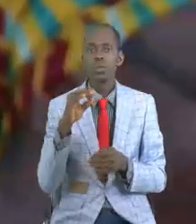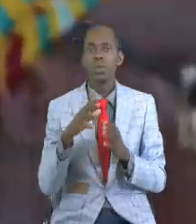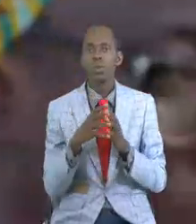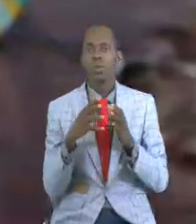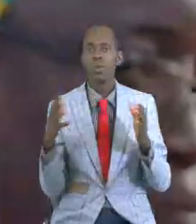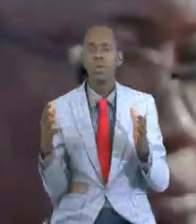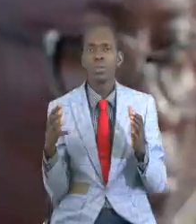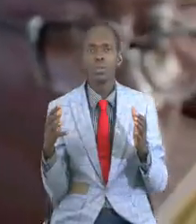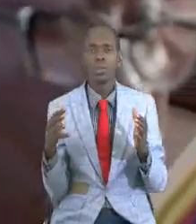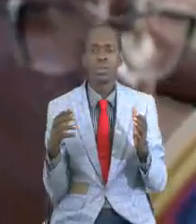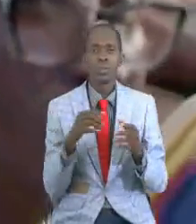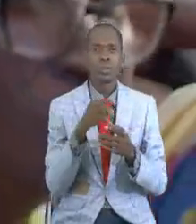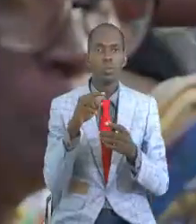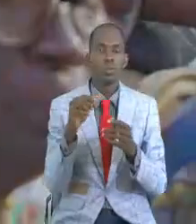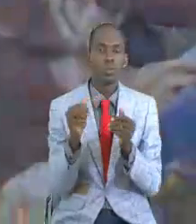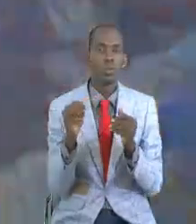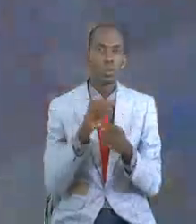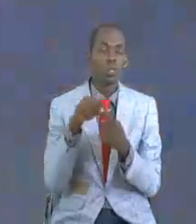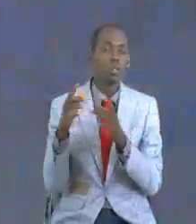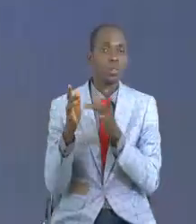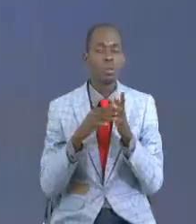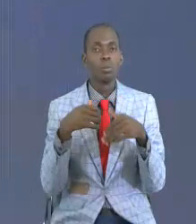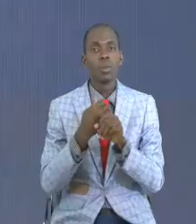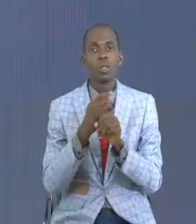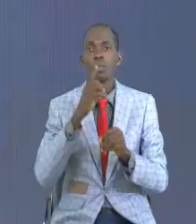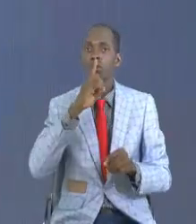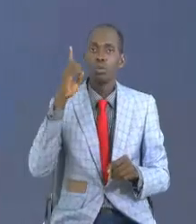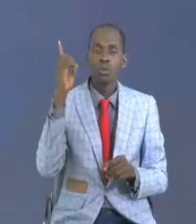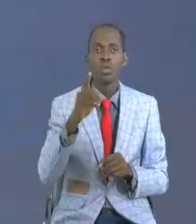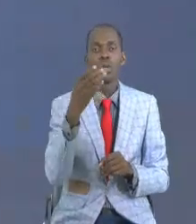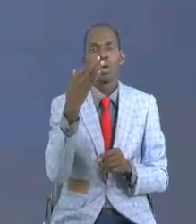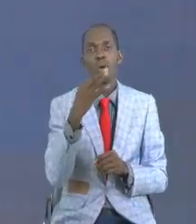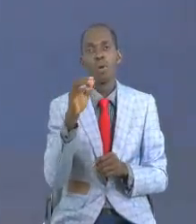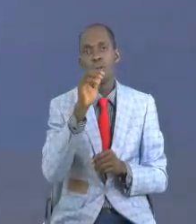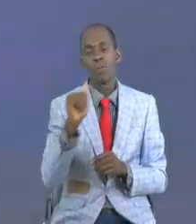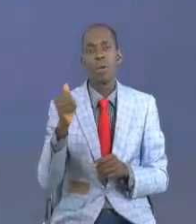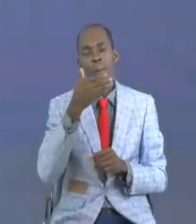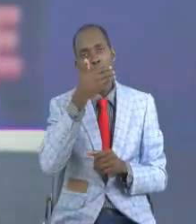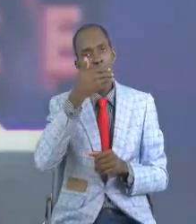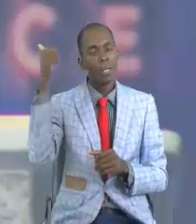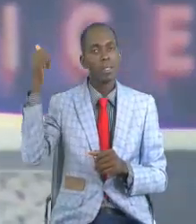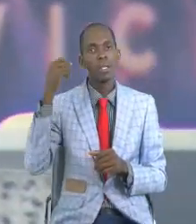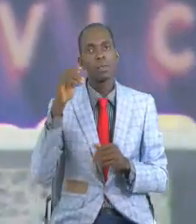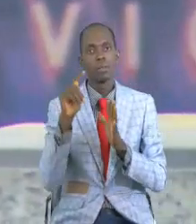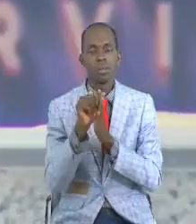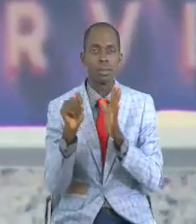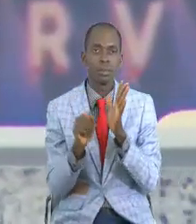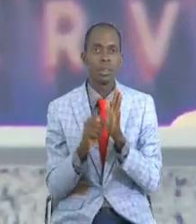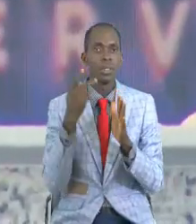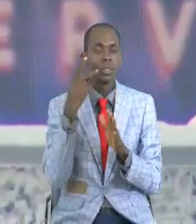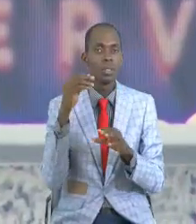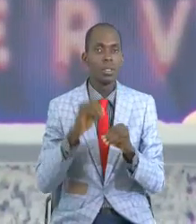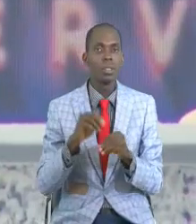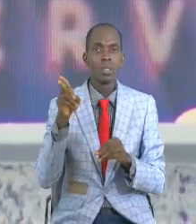Jesus made a surety of a better testament. And then we're looking at chapter 10, verse 1.